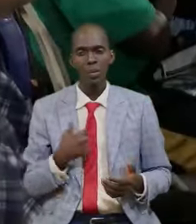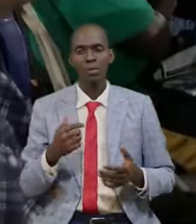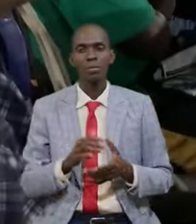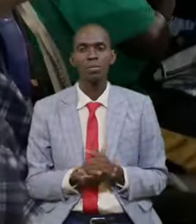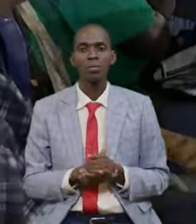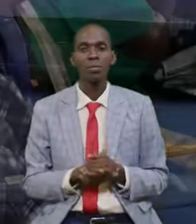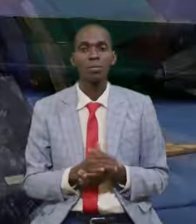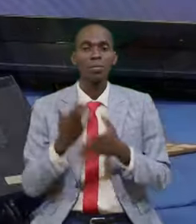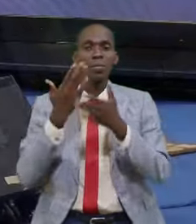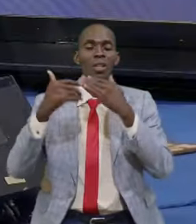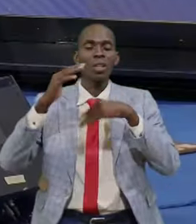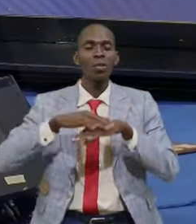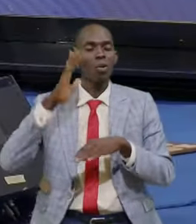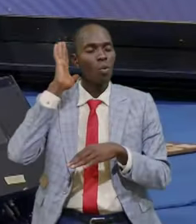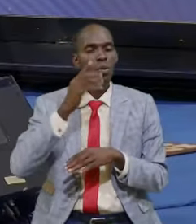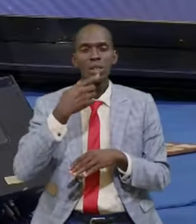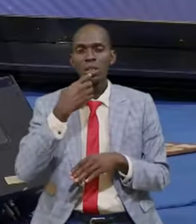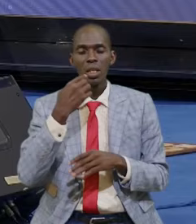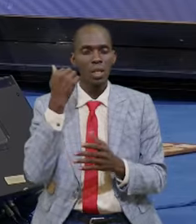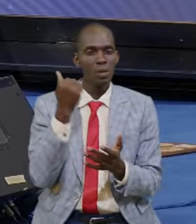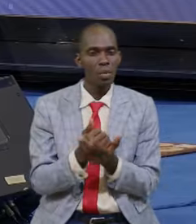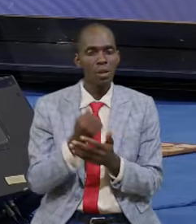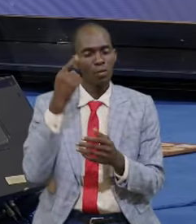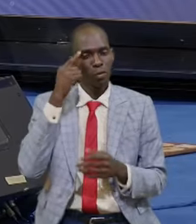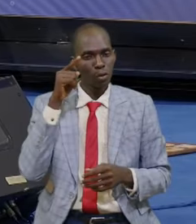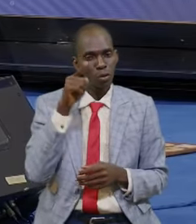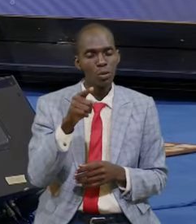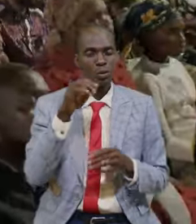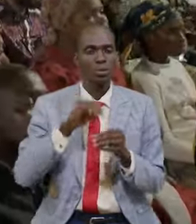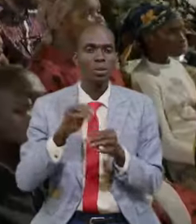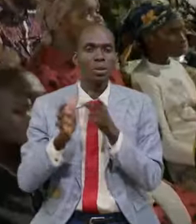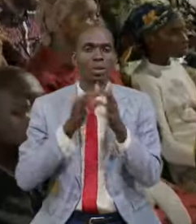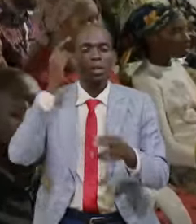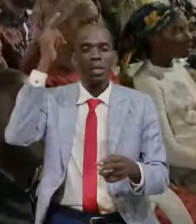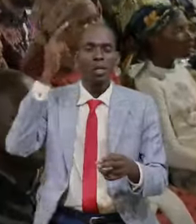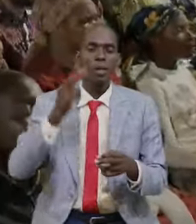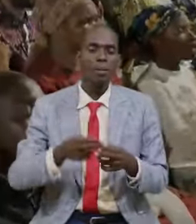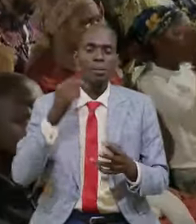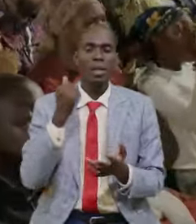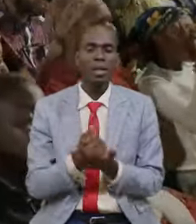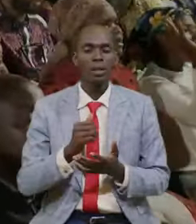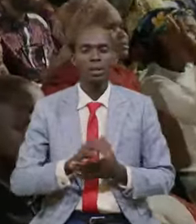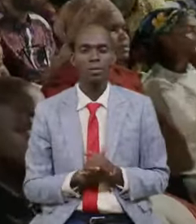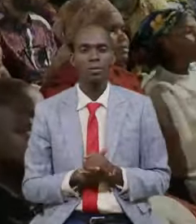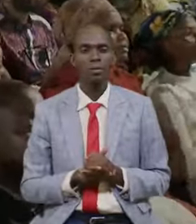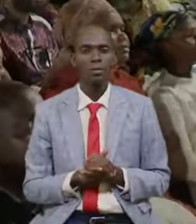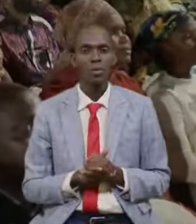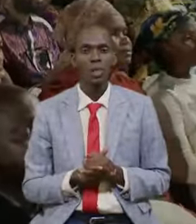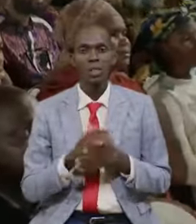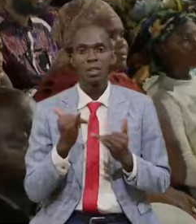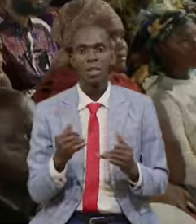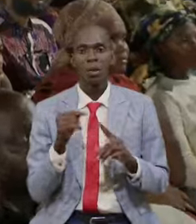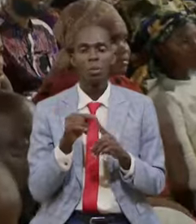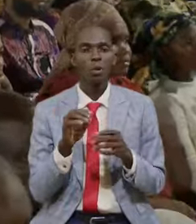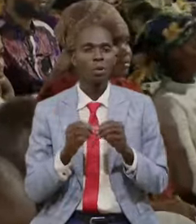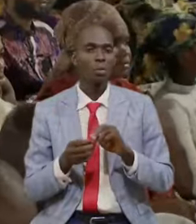Heaven will say amen on your behalf in Jesus' name. We'll come to point number three